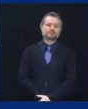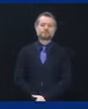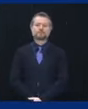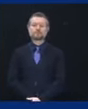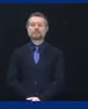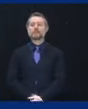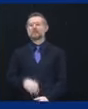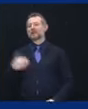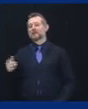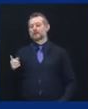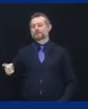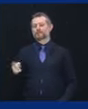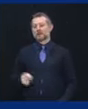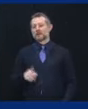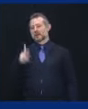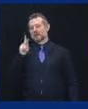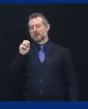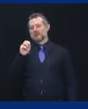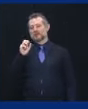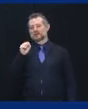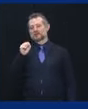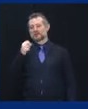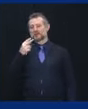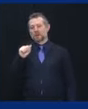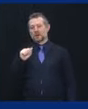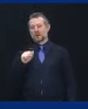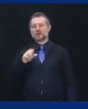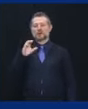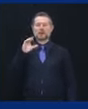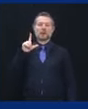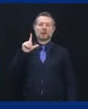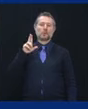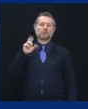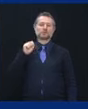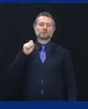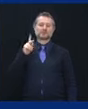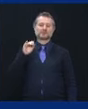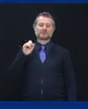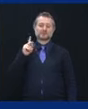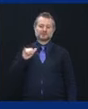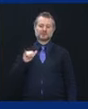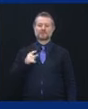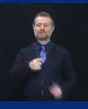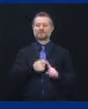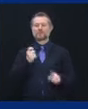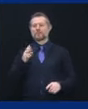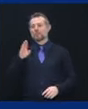Next, we have Kesha Cluckley from Bloomberg. Kesha, your line is now open. Please unmute your microphone.